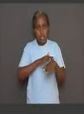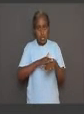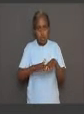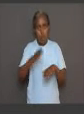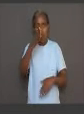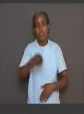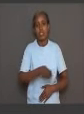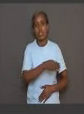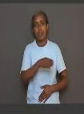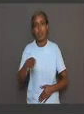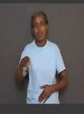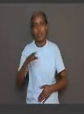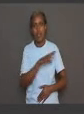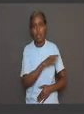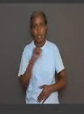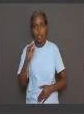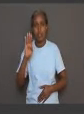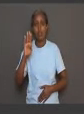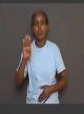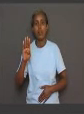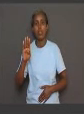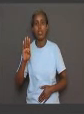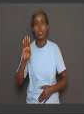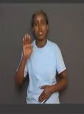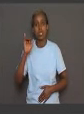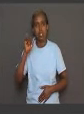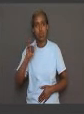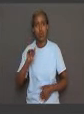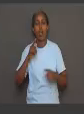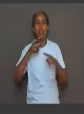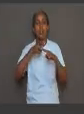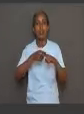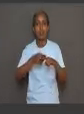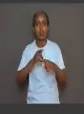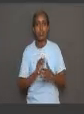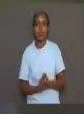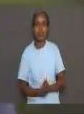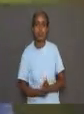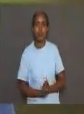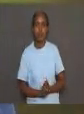of the graph and b is the y-intercept.